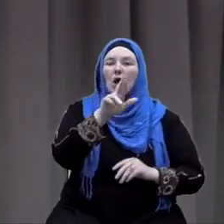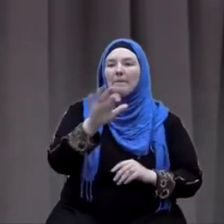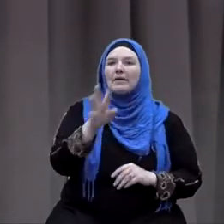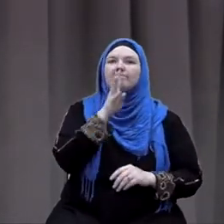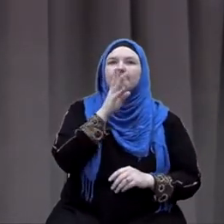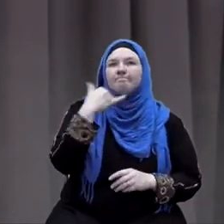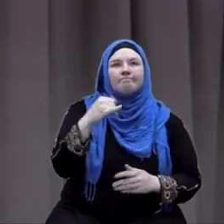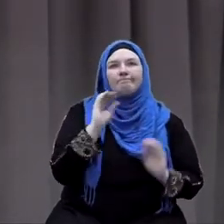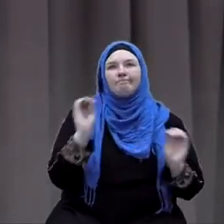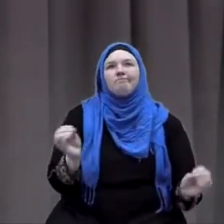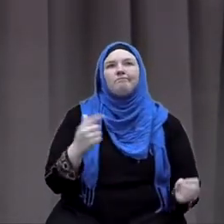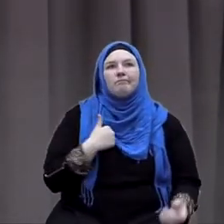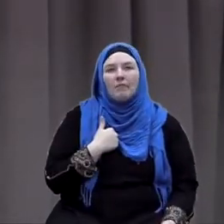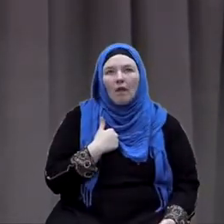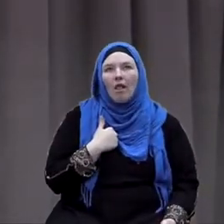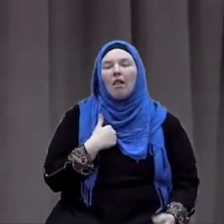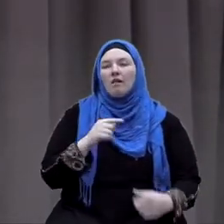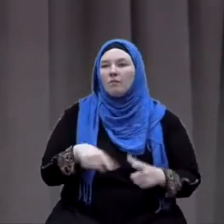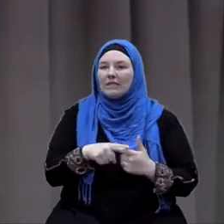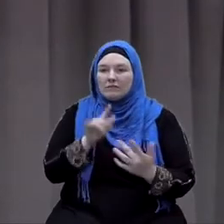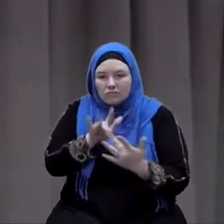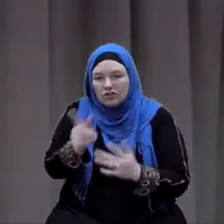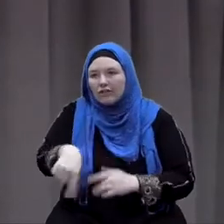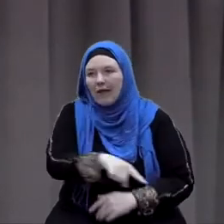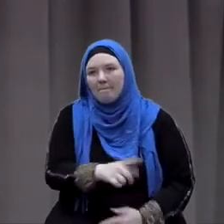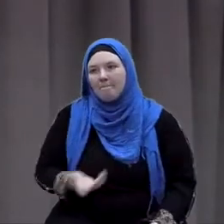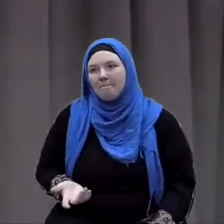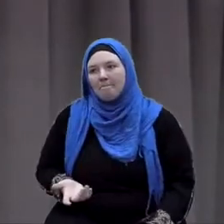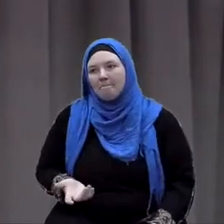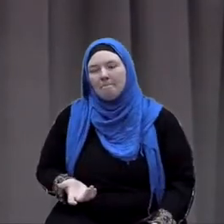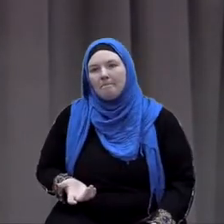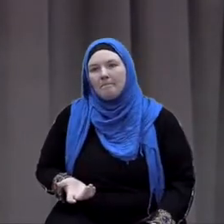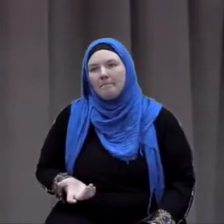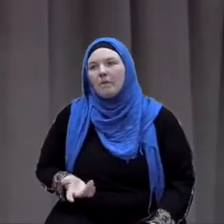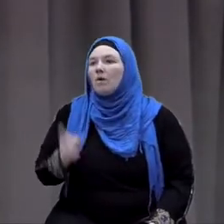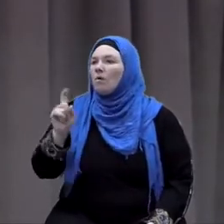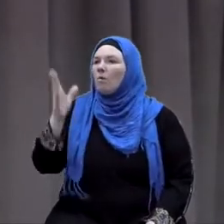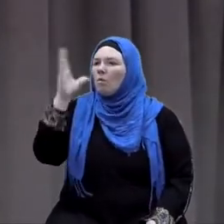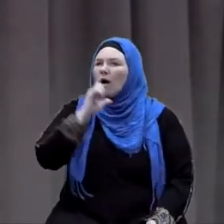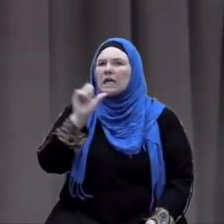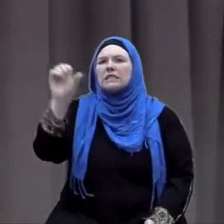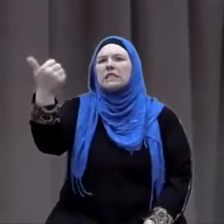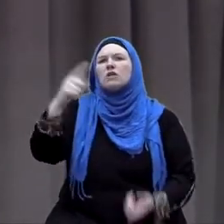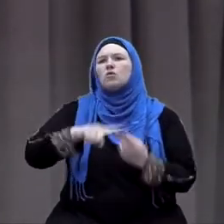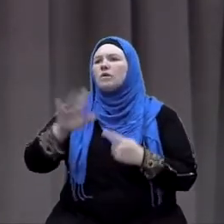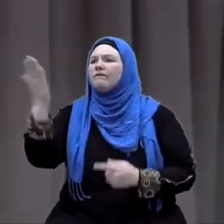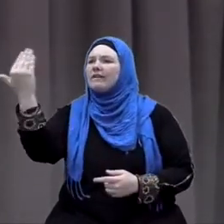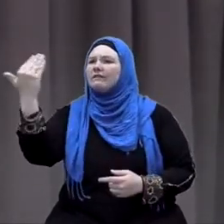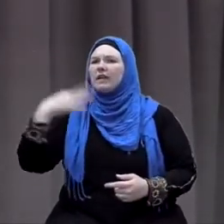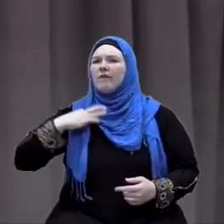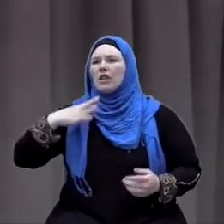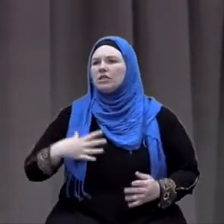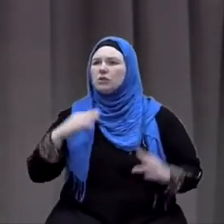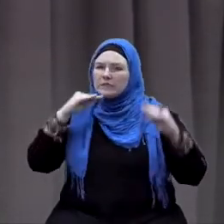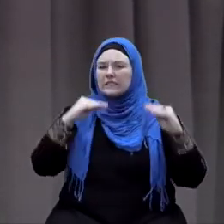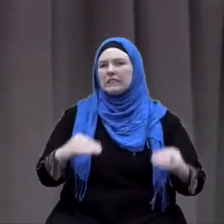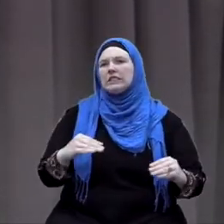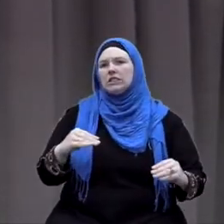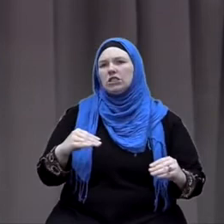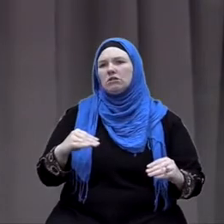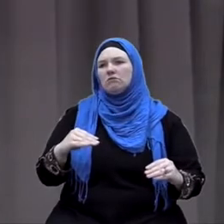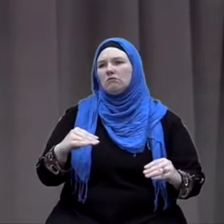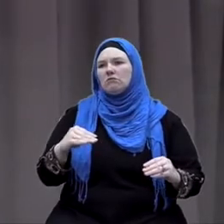and reach out to those who have not learned Arabic. Why don't we get 10, 15 volunteers to teach Arabic for each